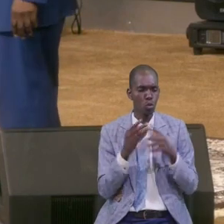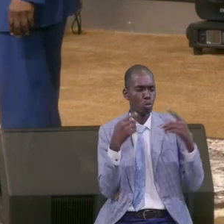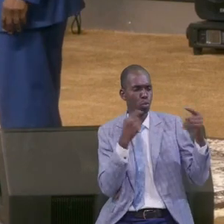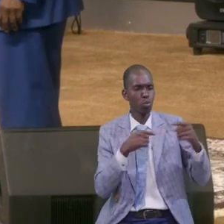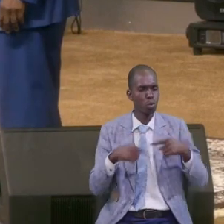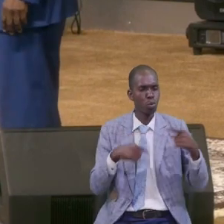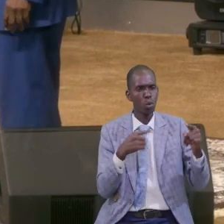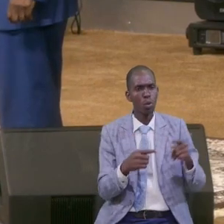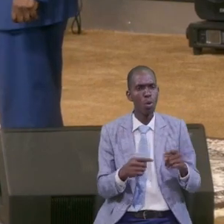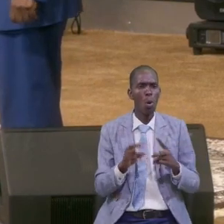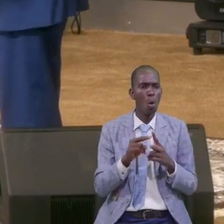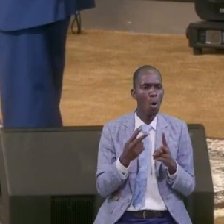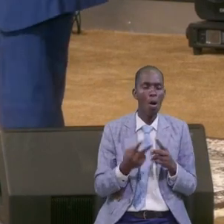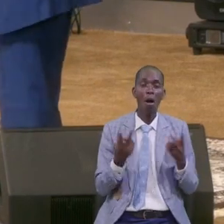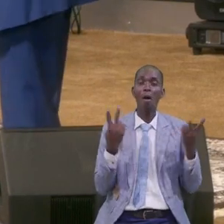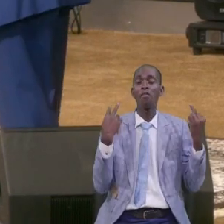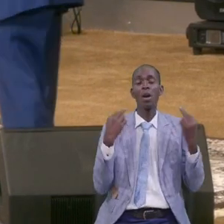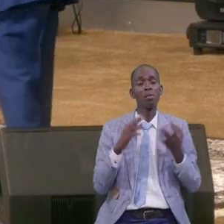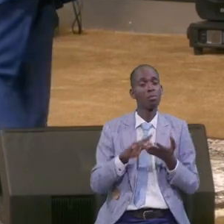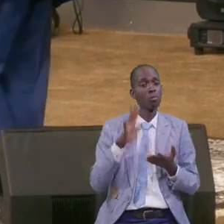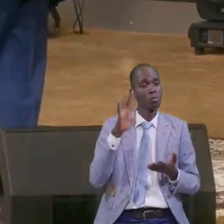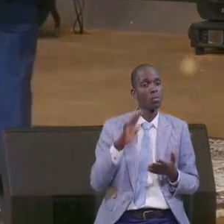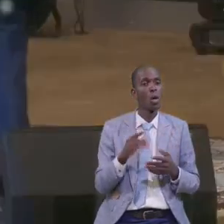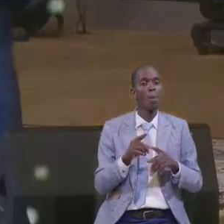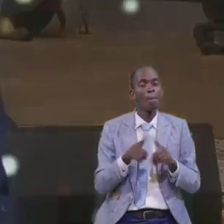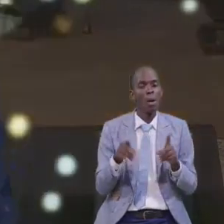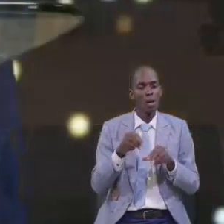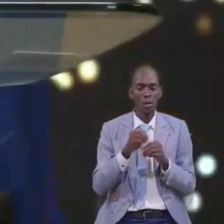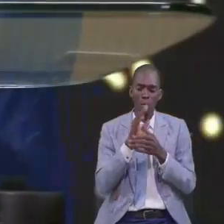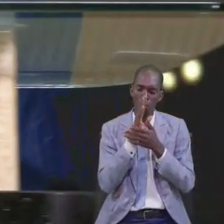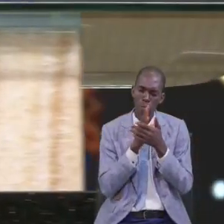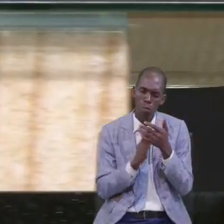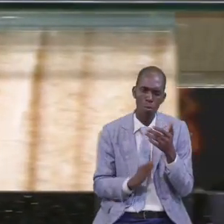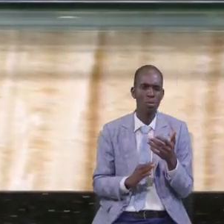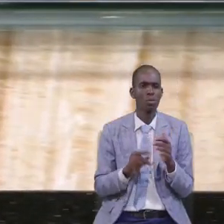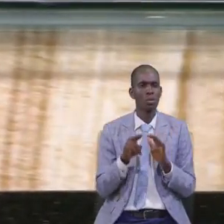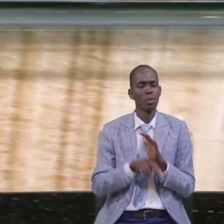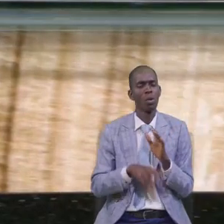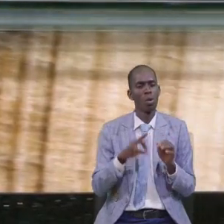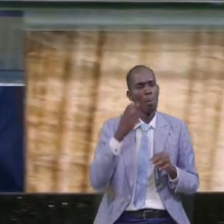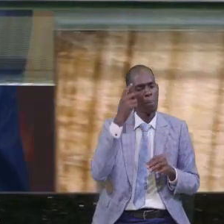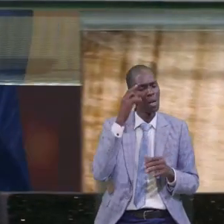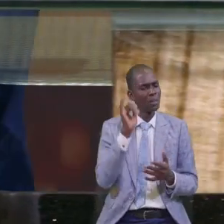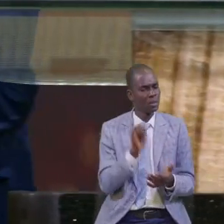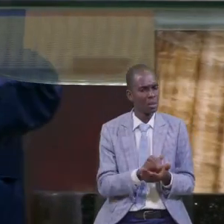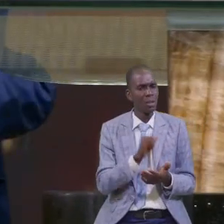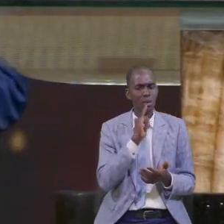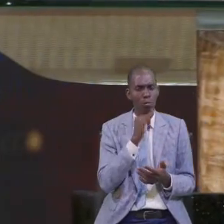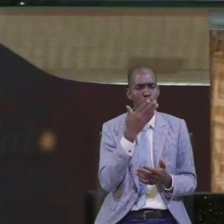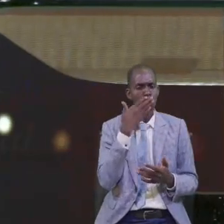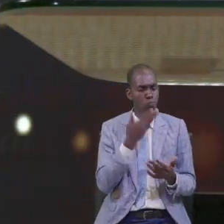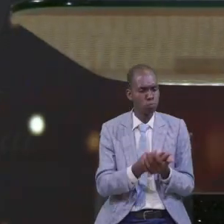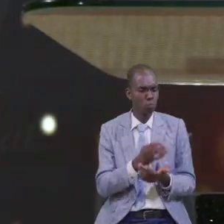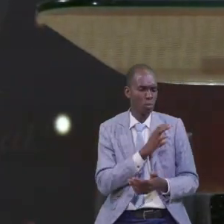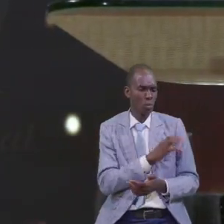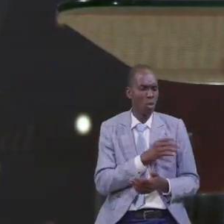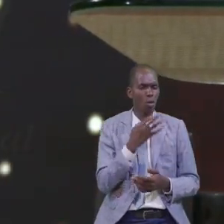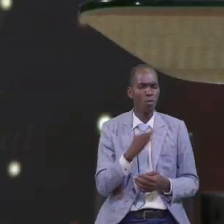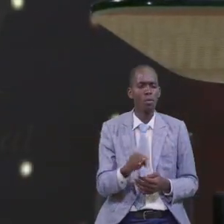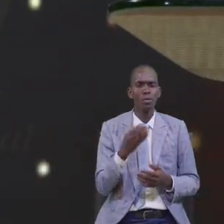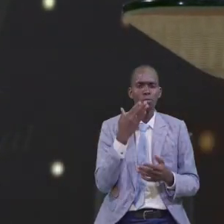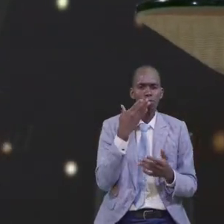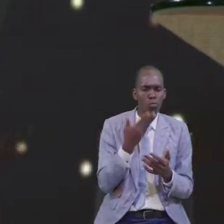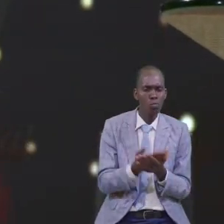in lowliness of mind. That's what a true servant of God, a true servant of the Lord Jesus Christ, in